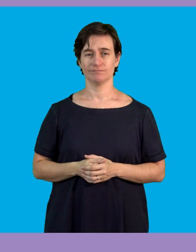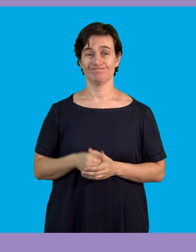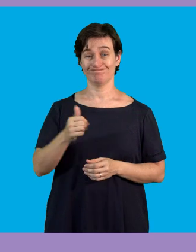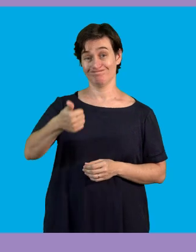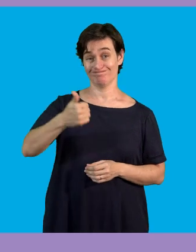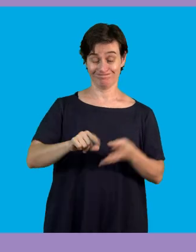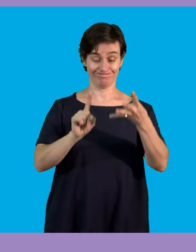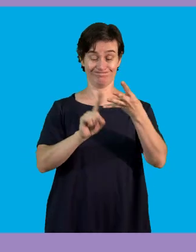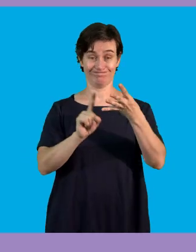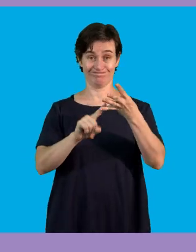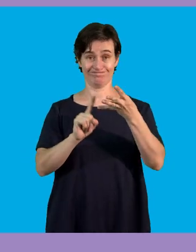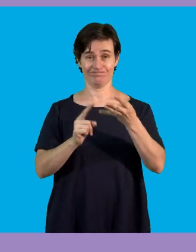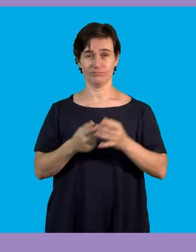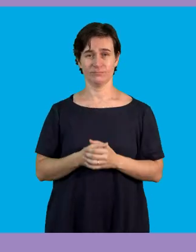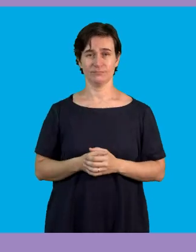And then the next one,